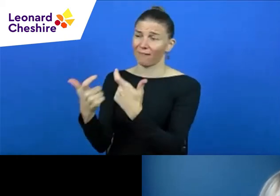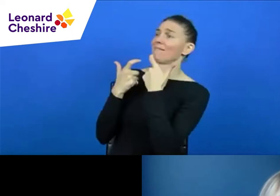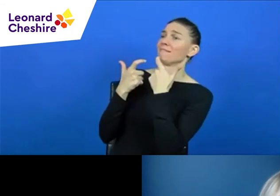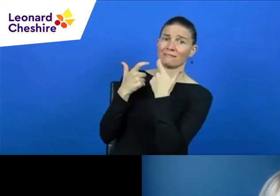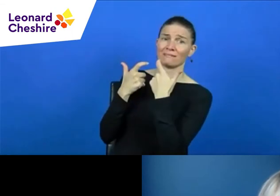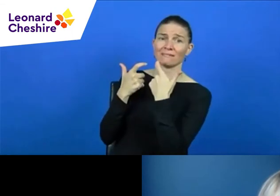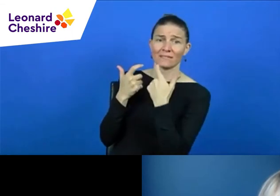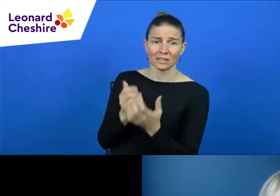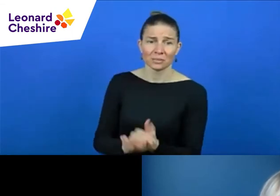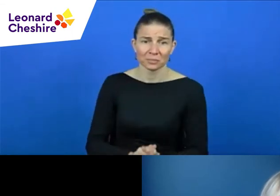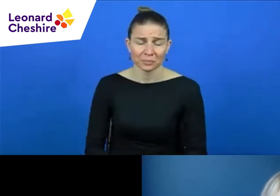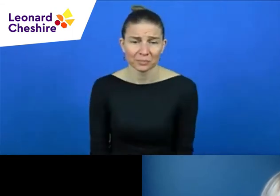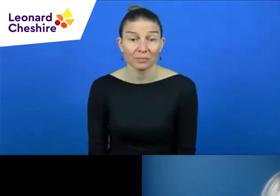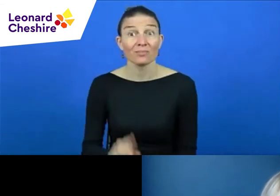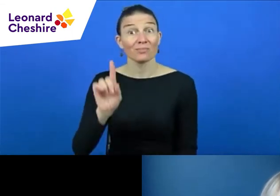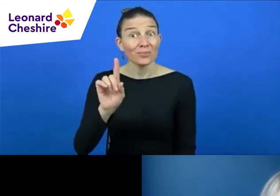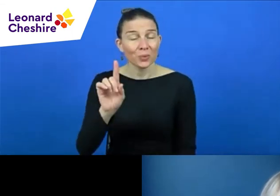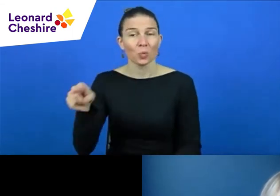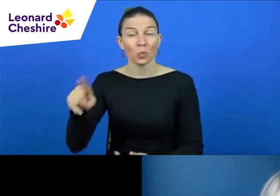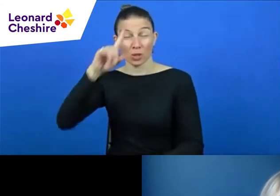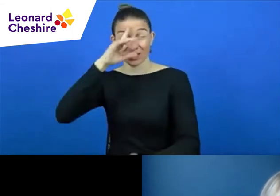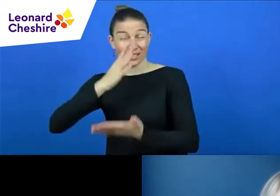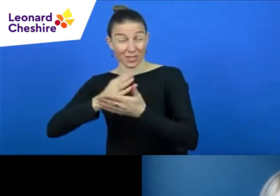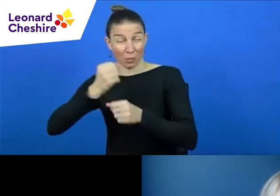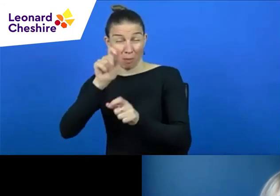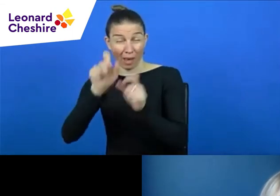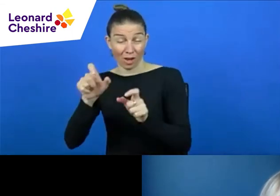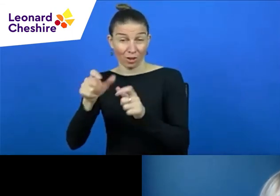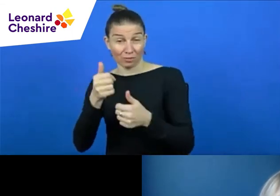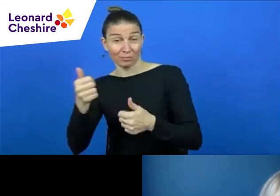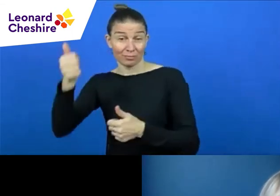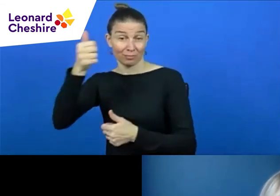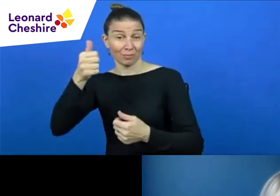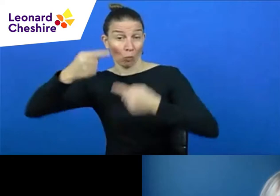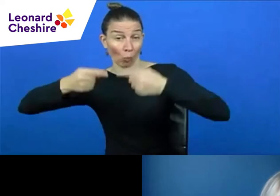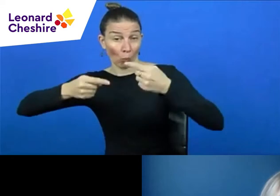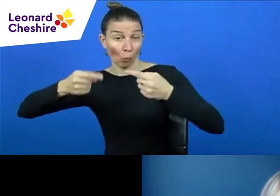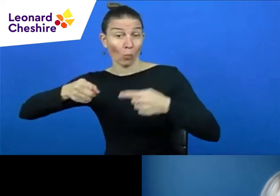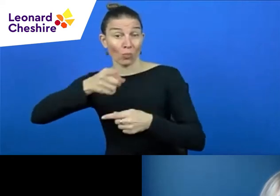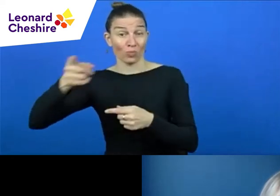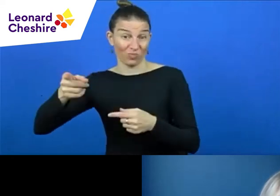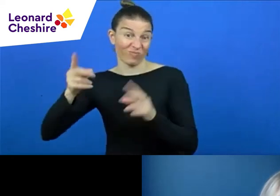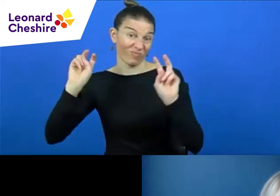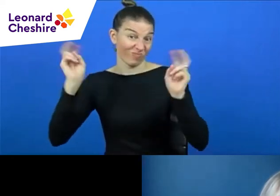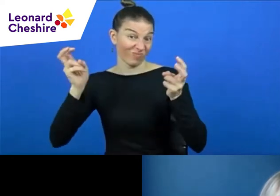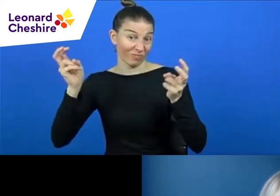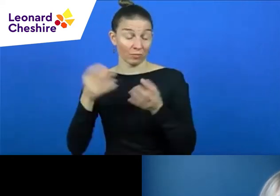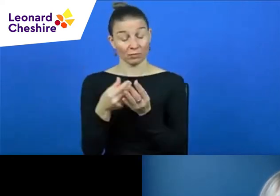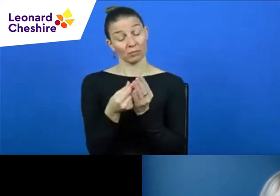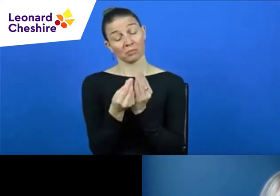around how this stuff plays out in the end, really are held by a few